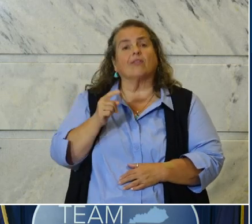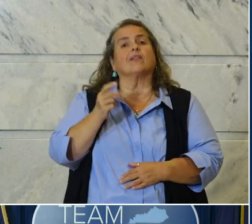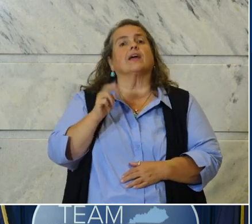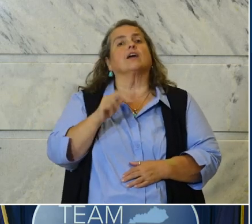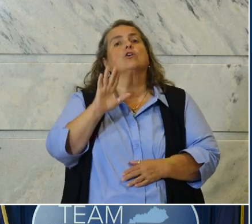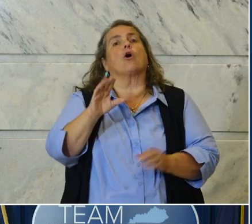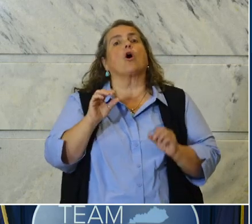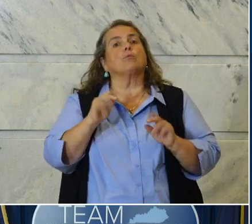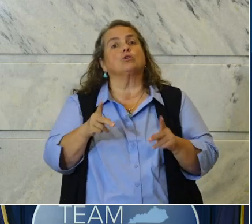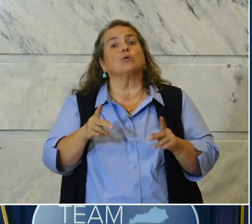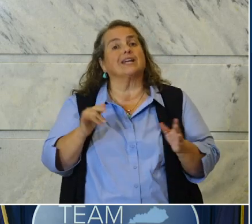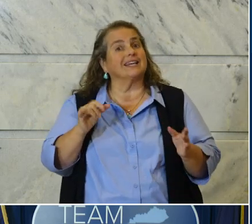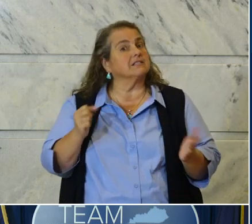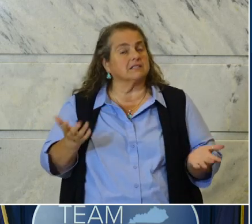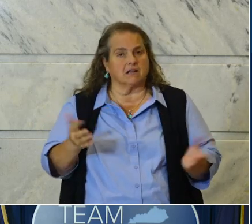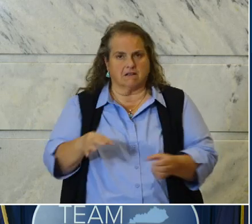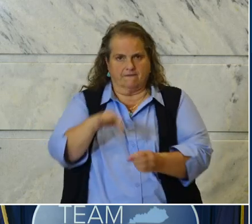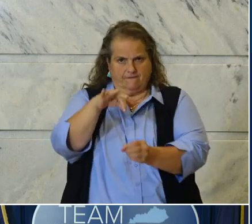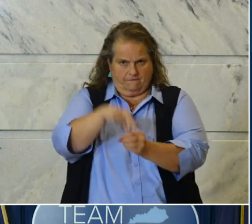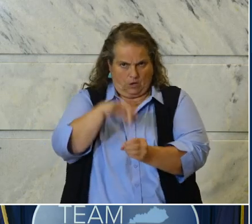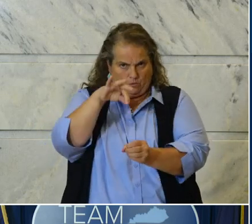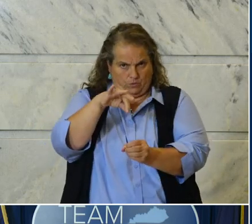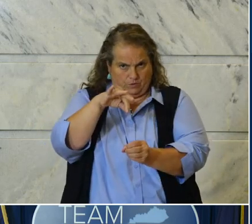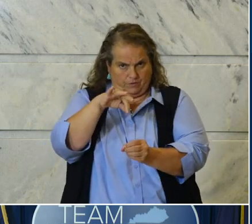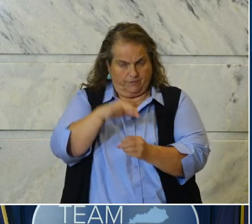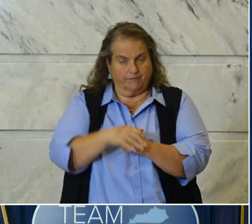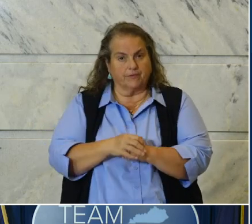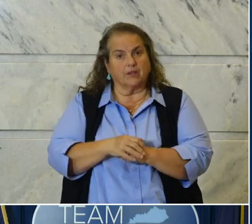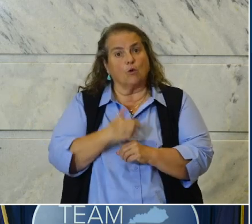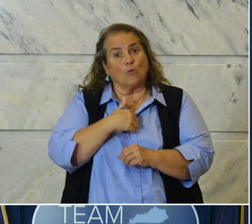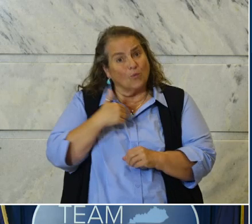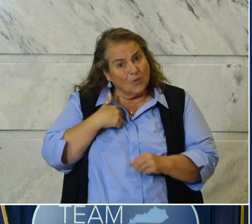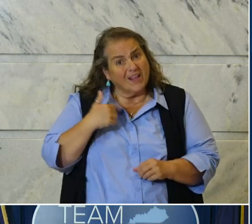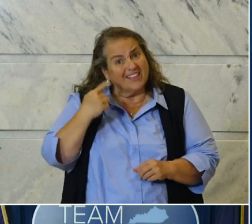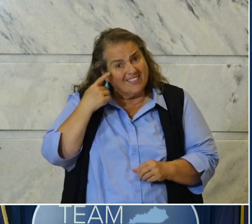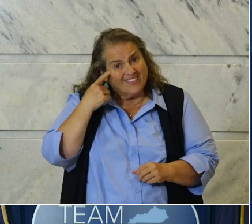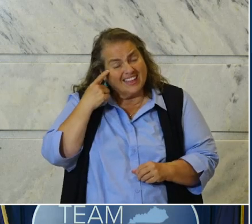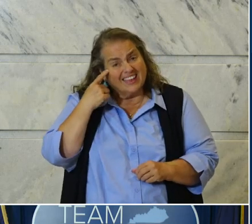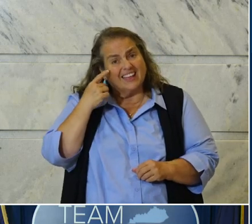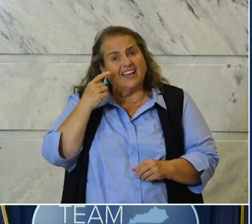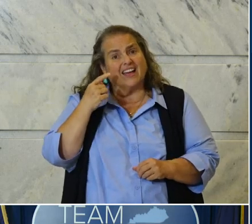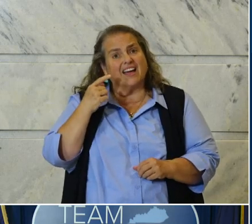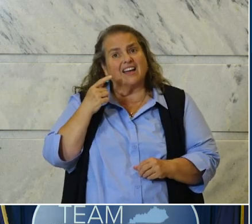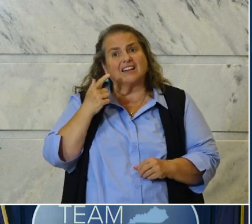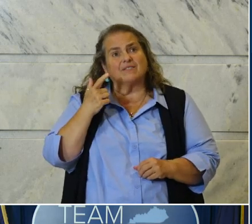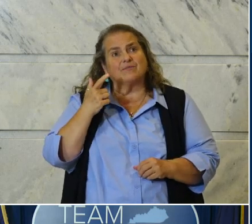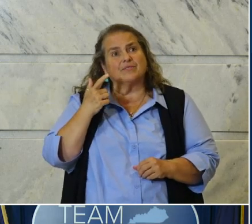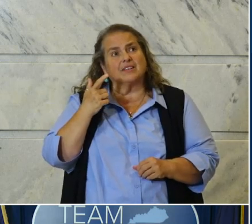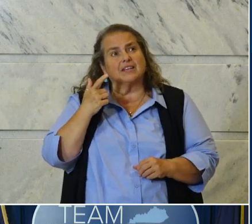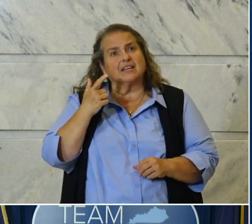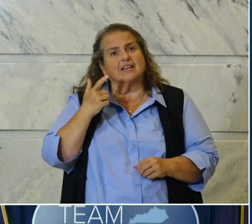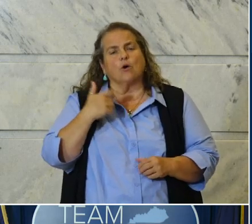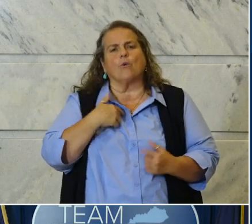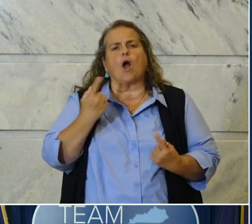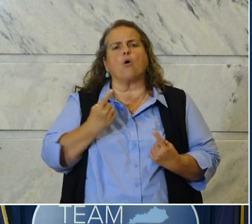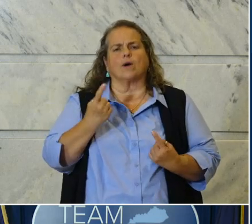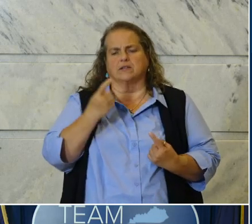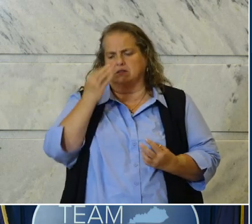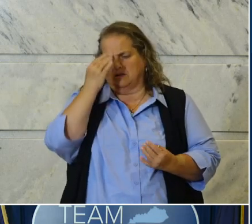your opportunity is voting. If we think about core duties as